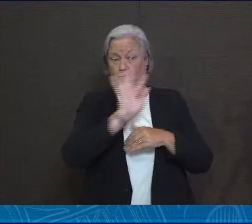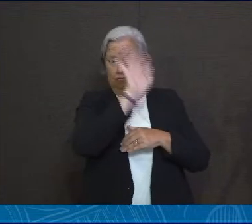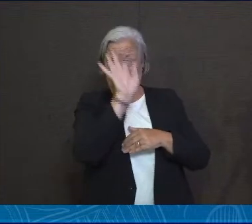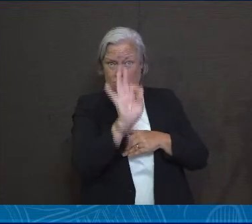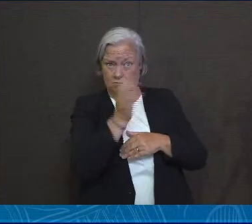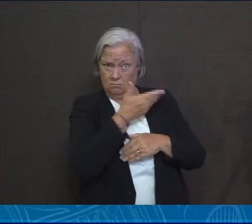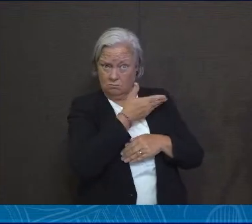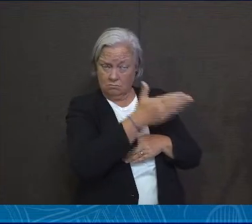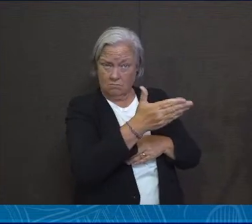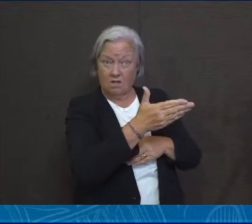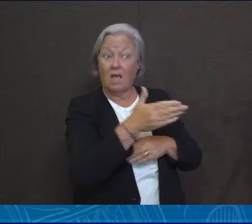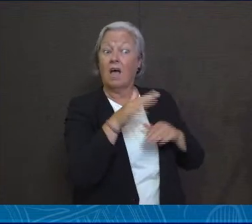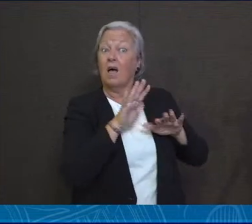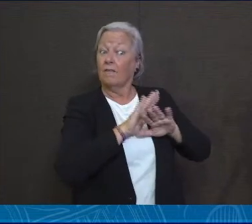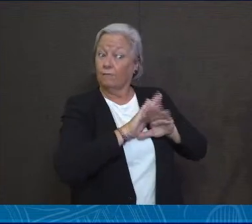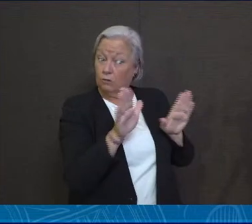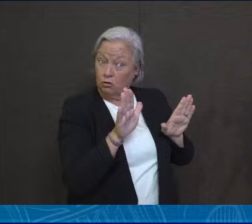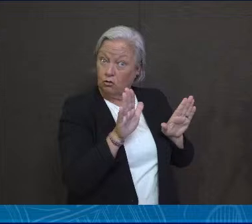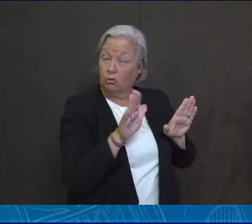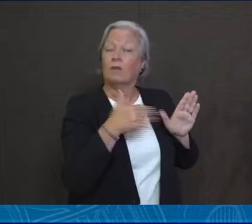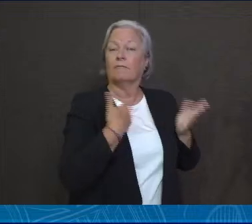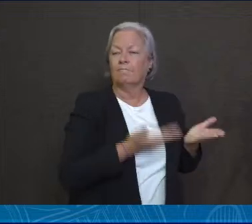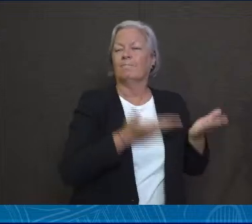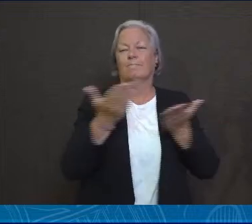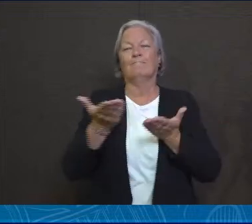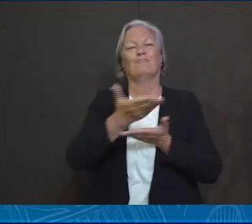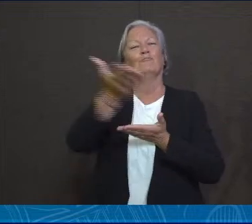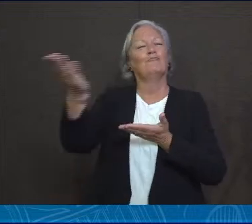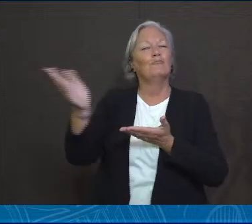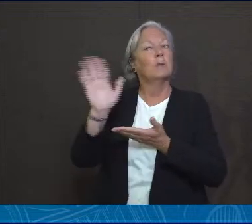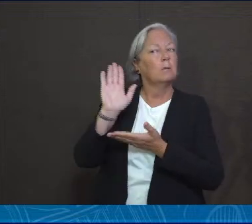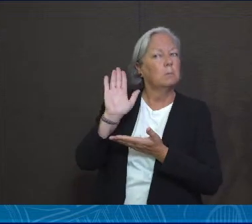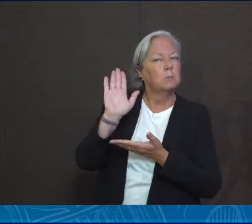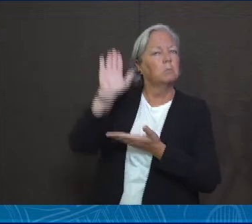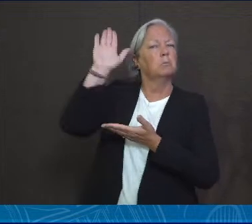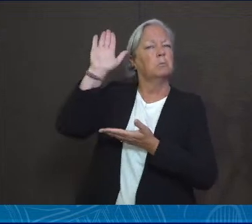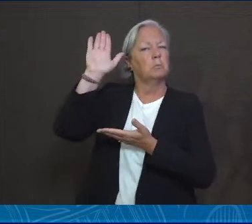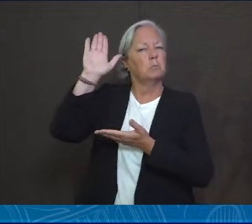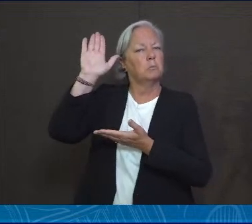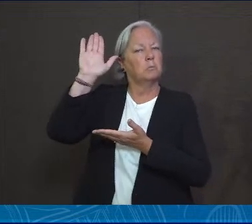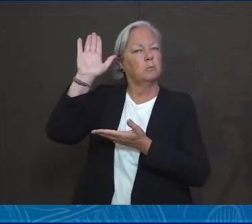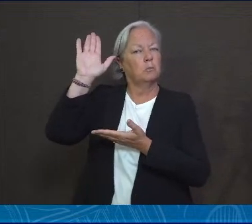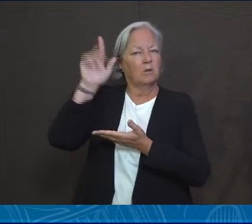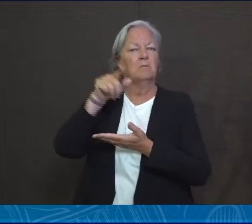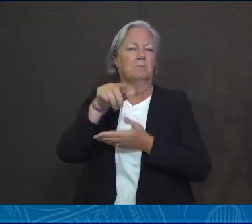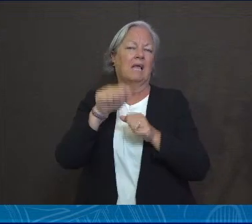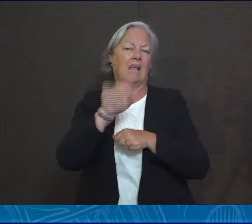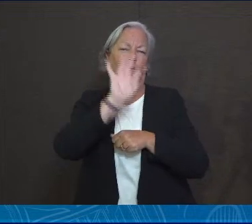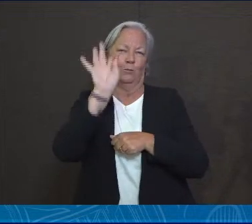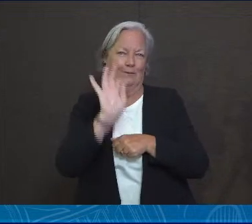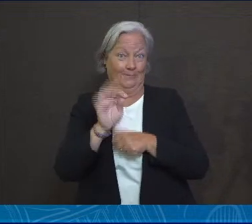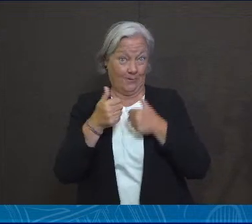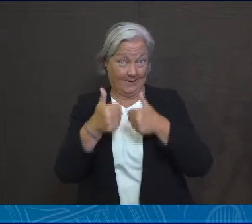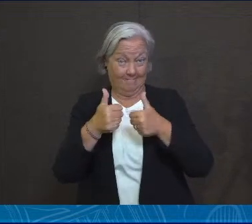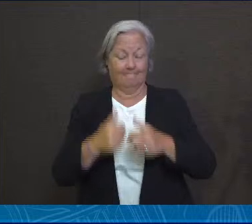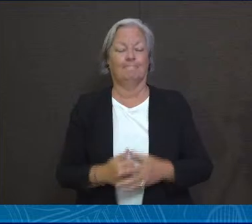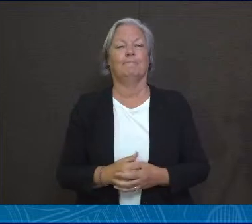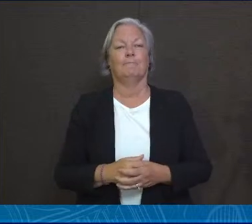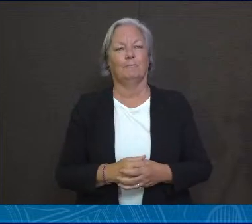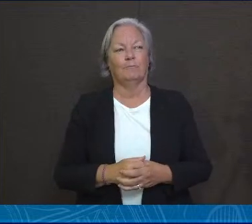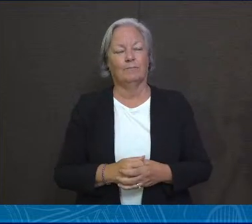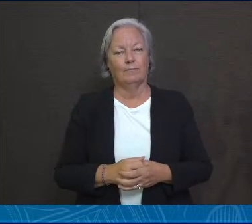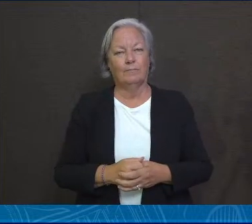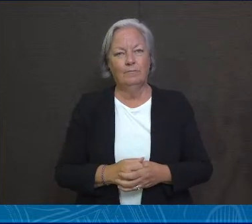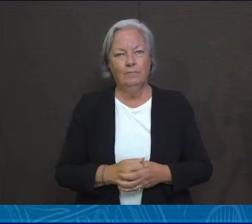I open up the floor for any questions or comments from the audience. I will again start with